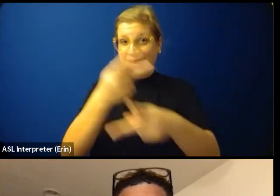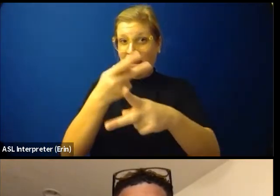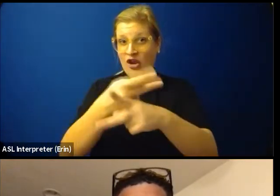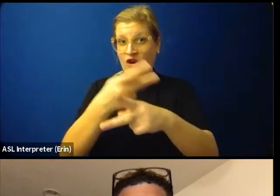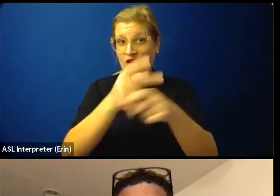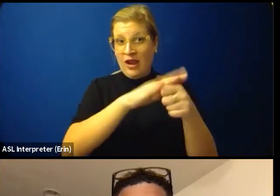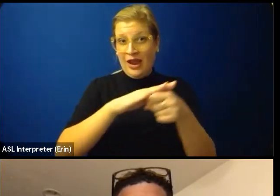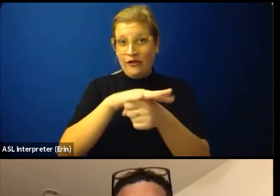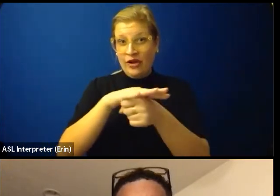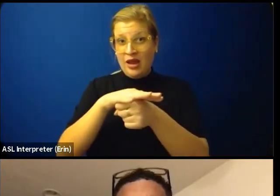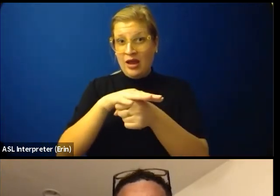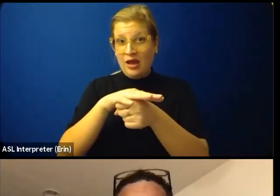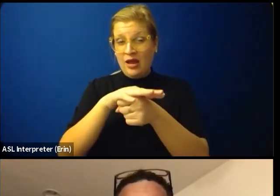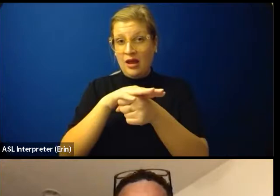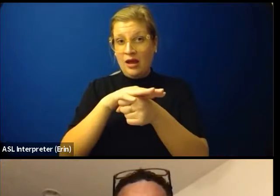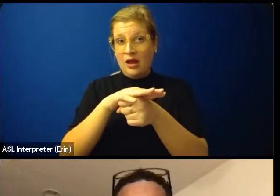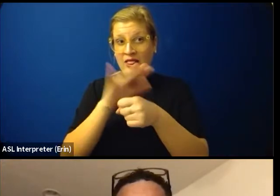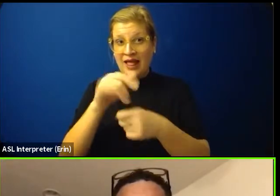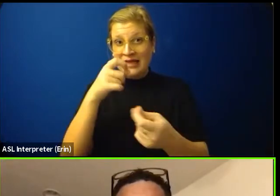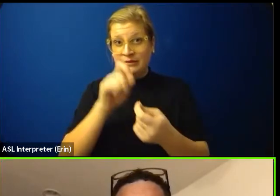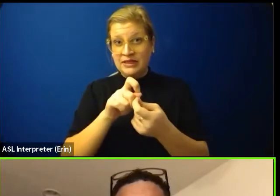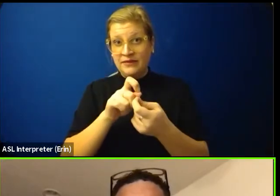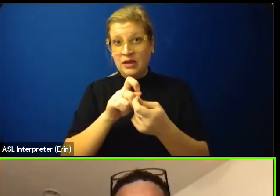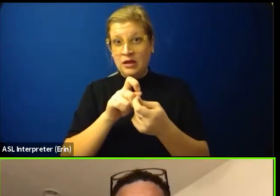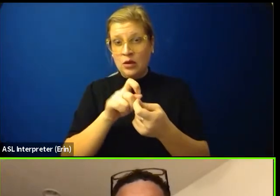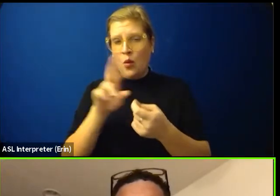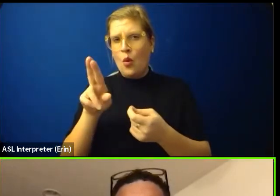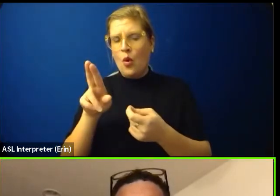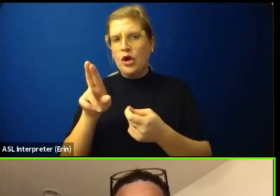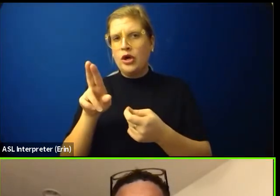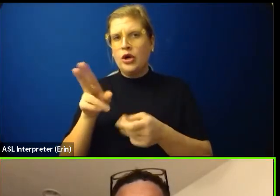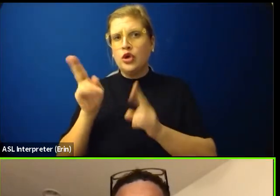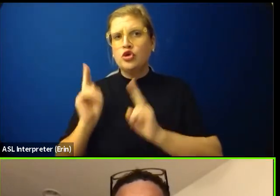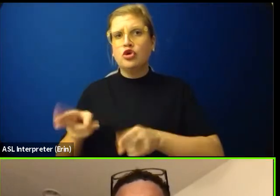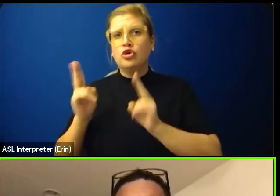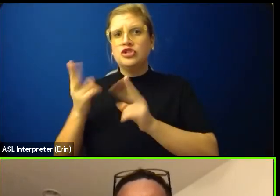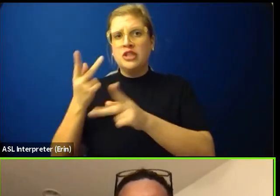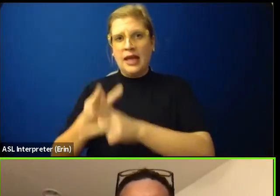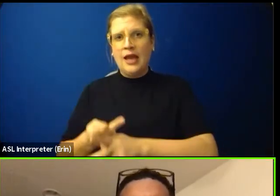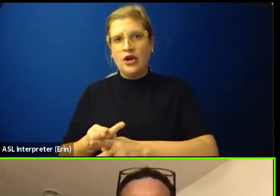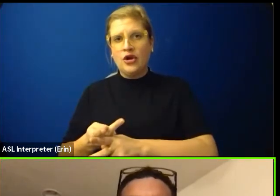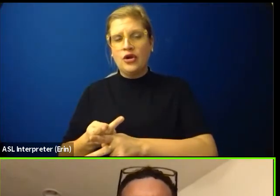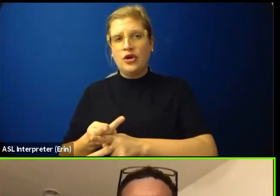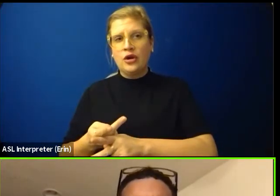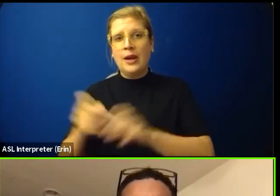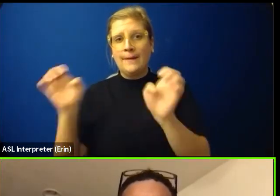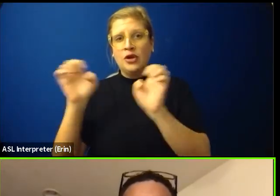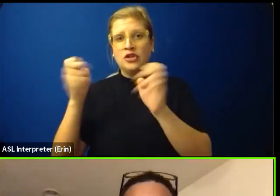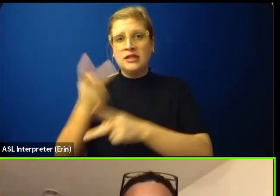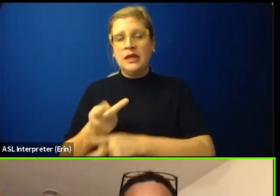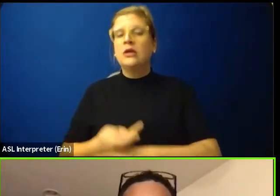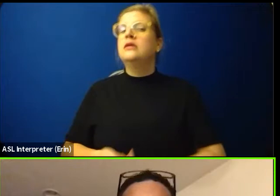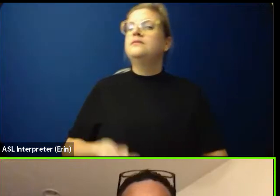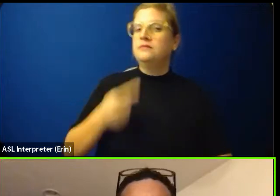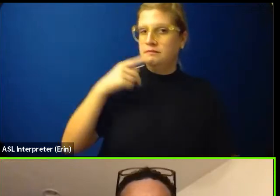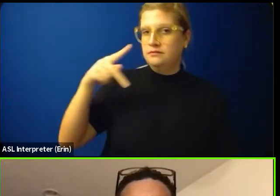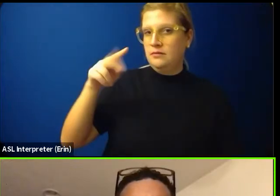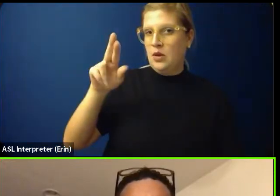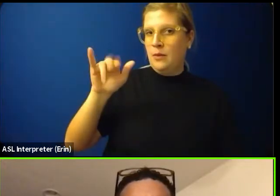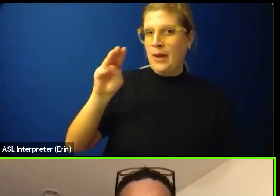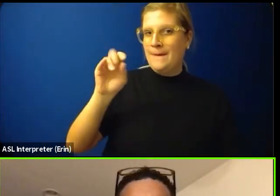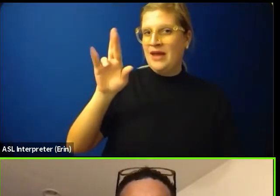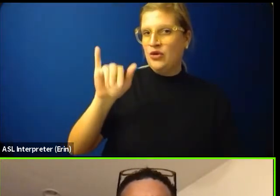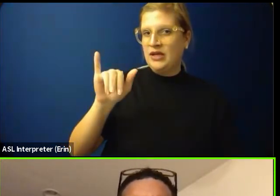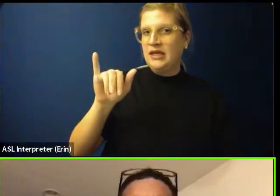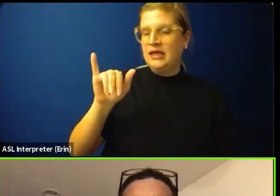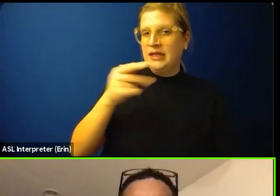Is that the specific area or in urgent care? So it would be primary care, behavioral health,